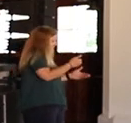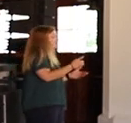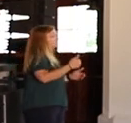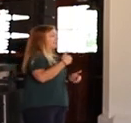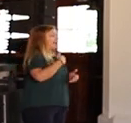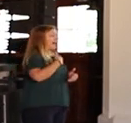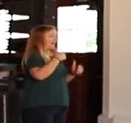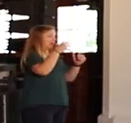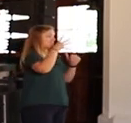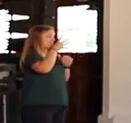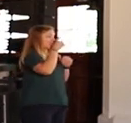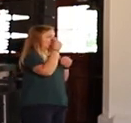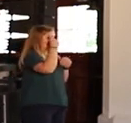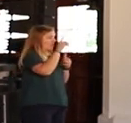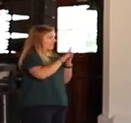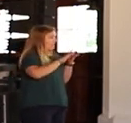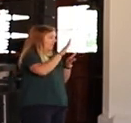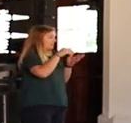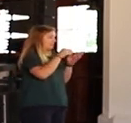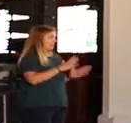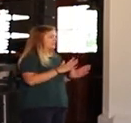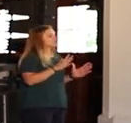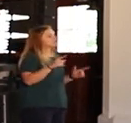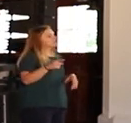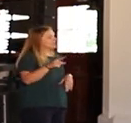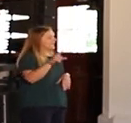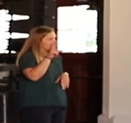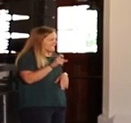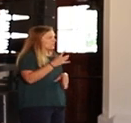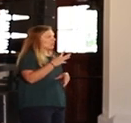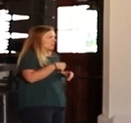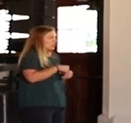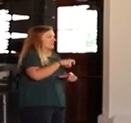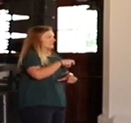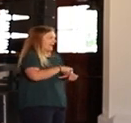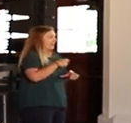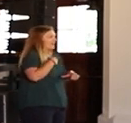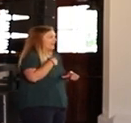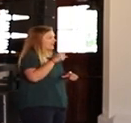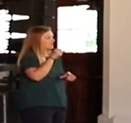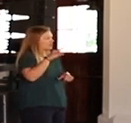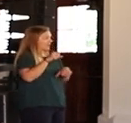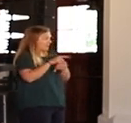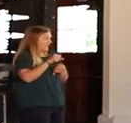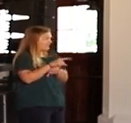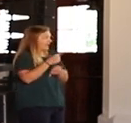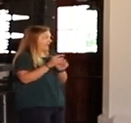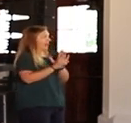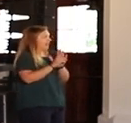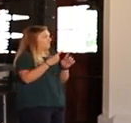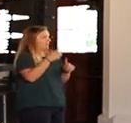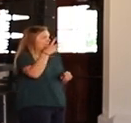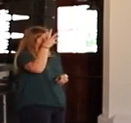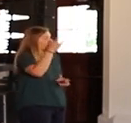of a college-age student, and I this is an aside, they need to include times when they can shut out pings and dings from us.